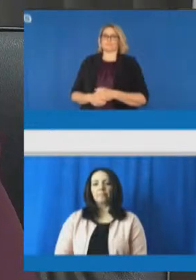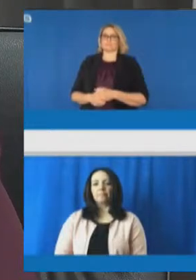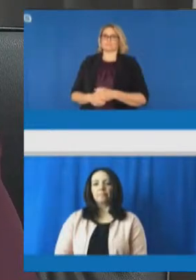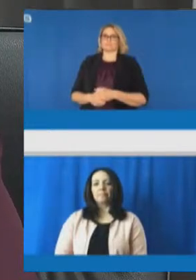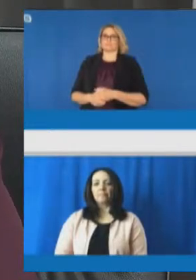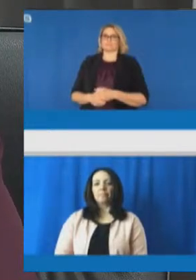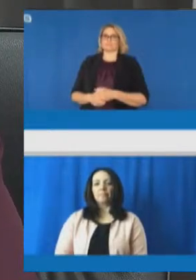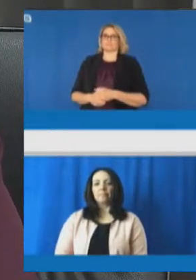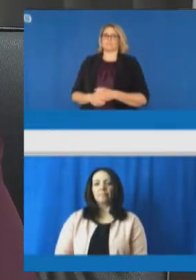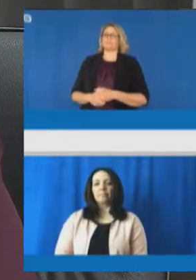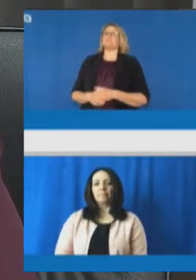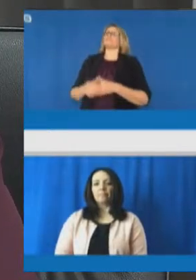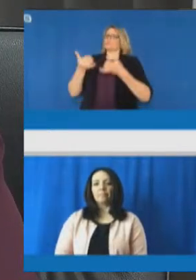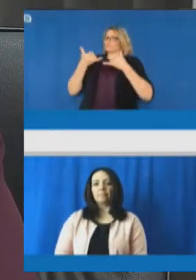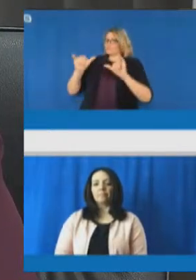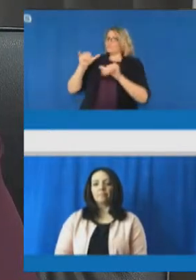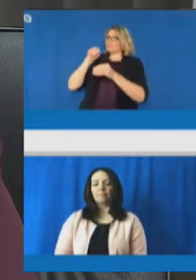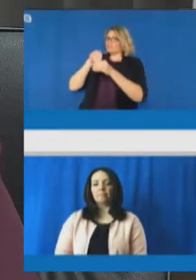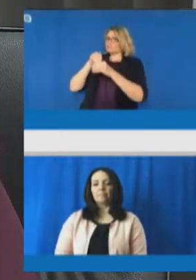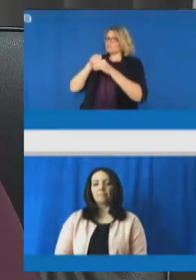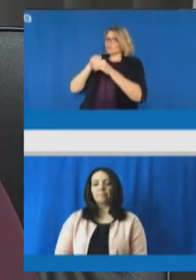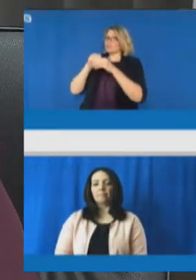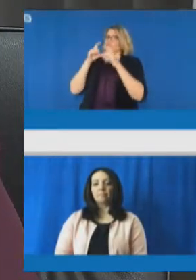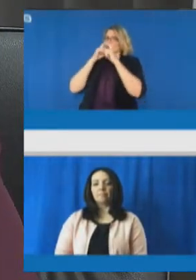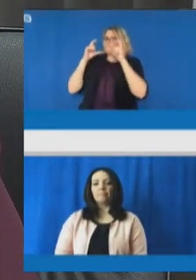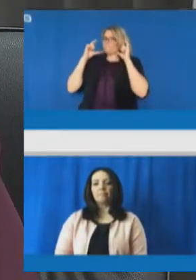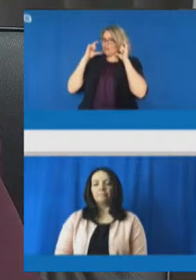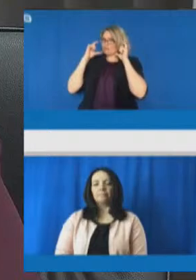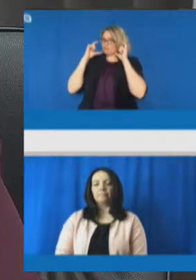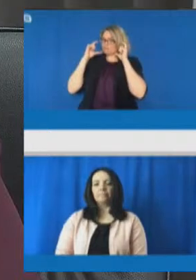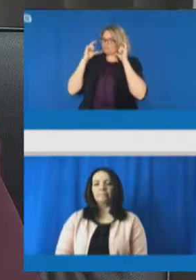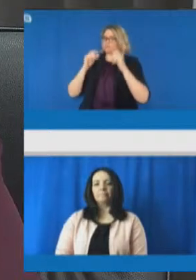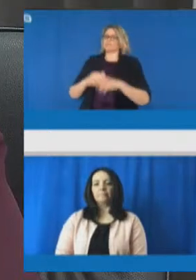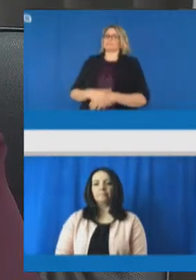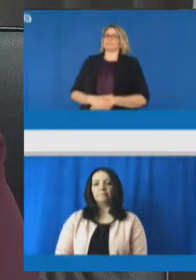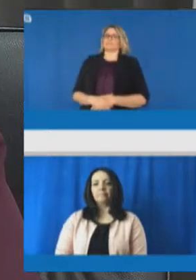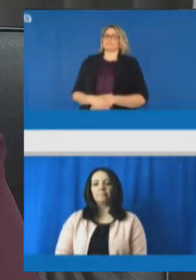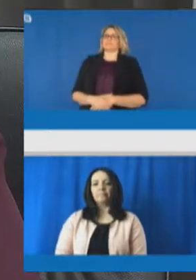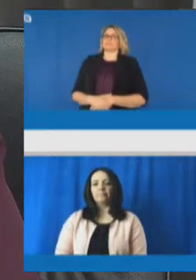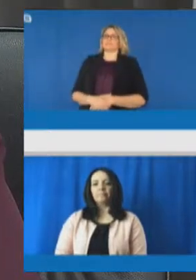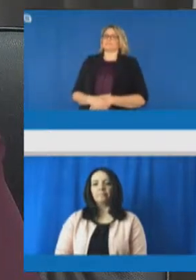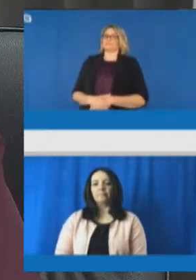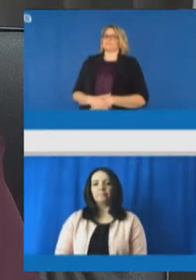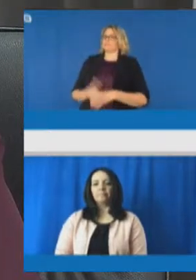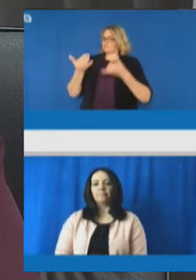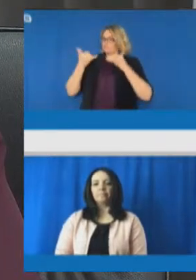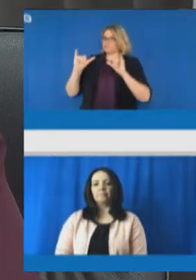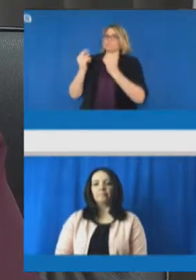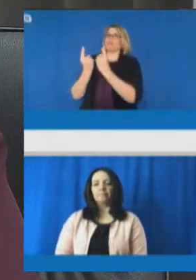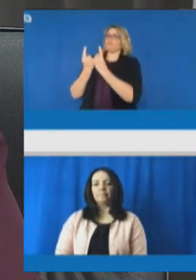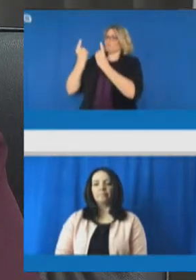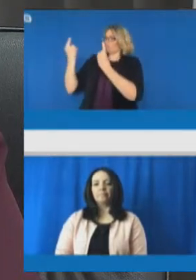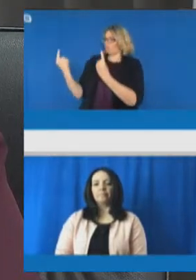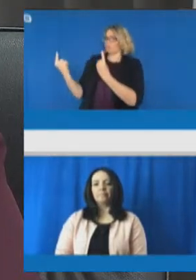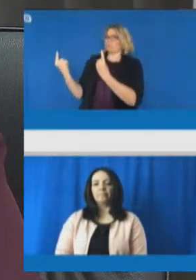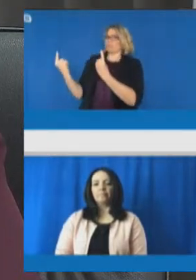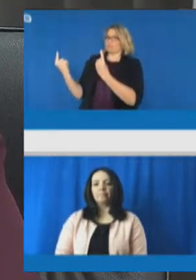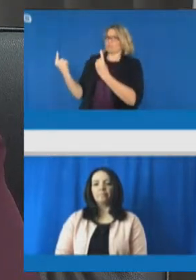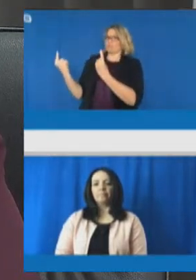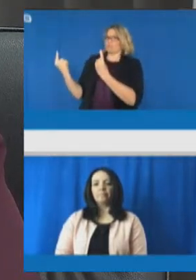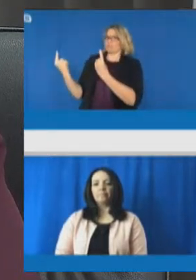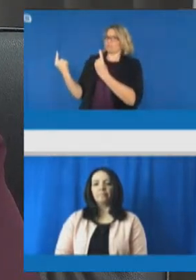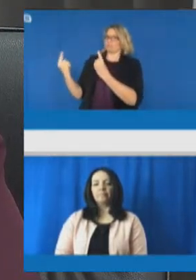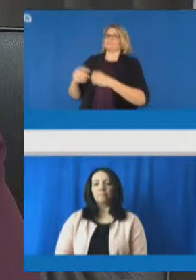make sure that we're very confident in our statistics and in our data and in protecting our population. So if you even have mild